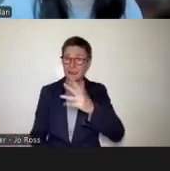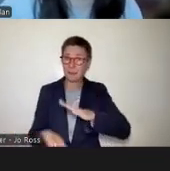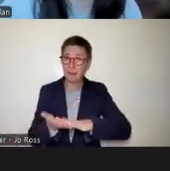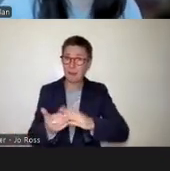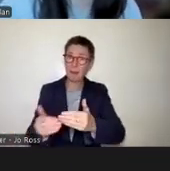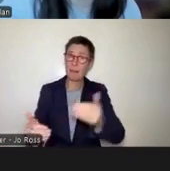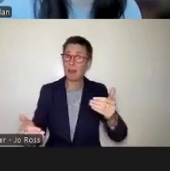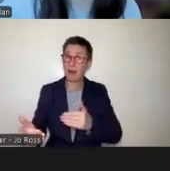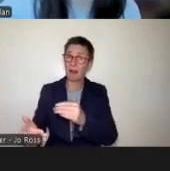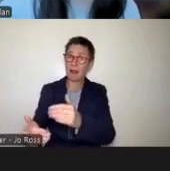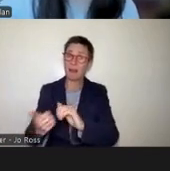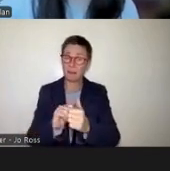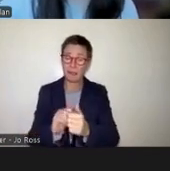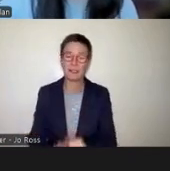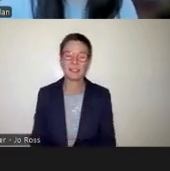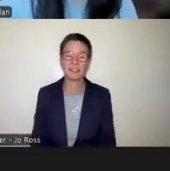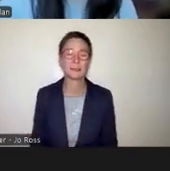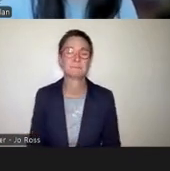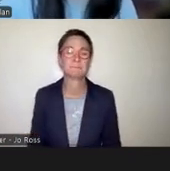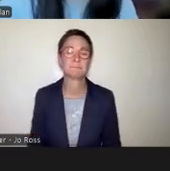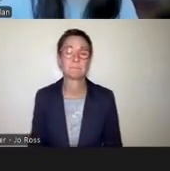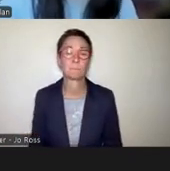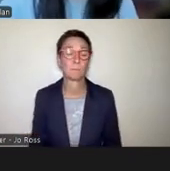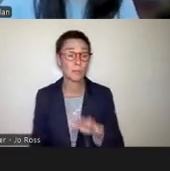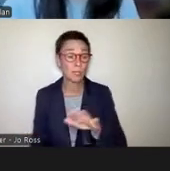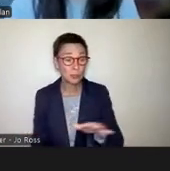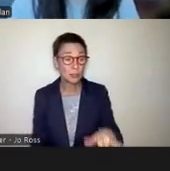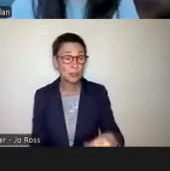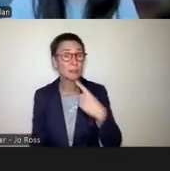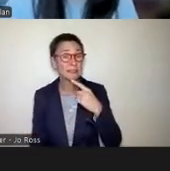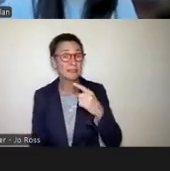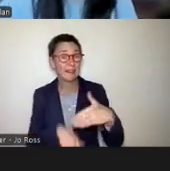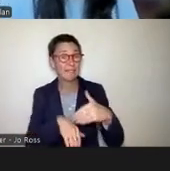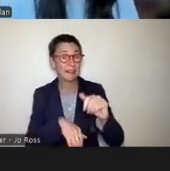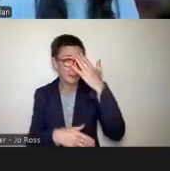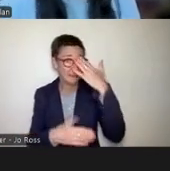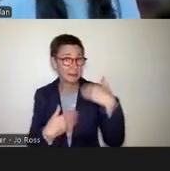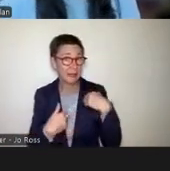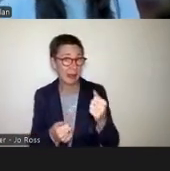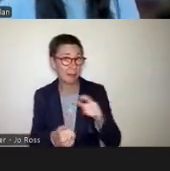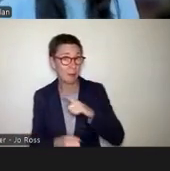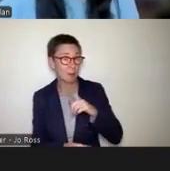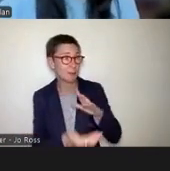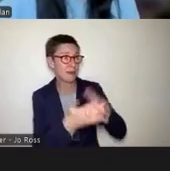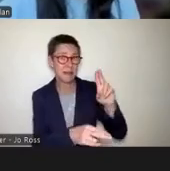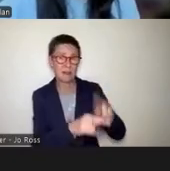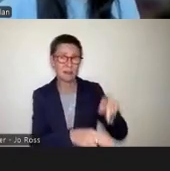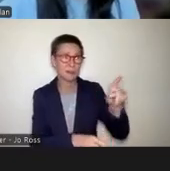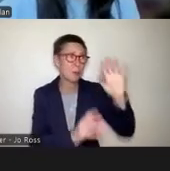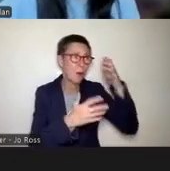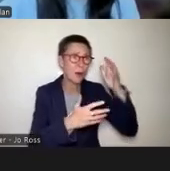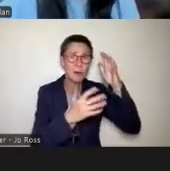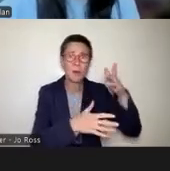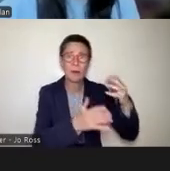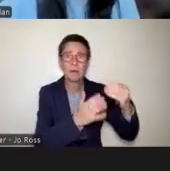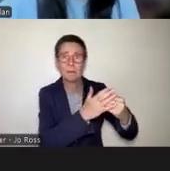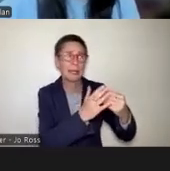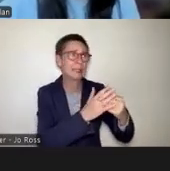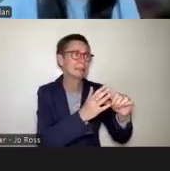Children are consistently telling us that it affects their mental health, that their parents are so concerned and stressed